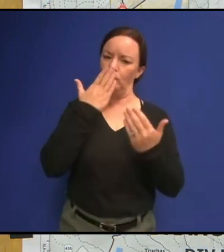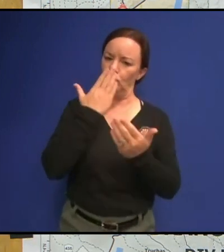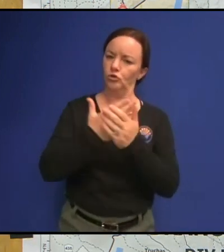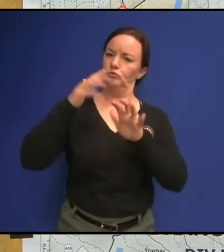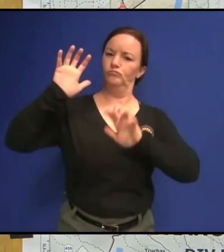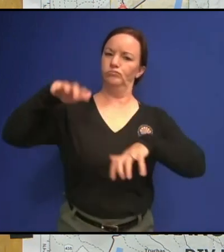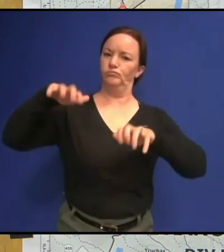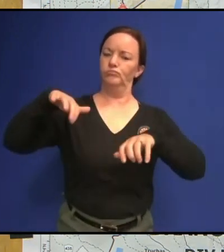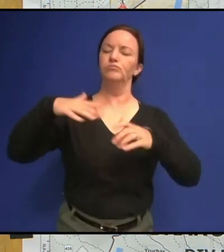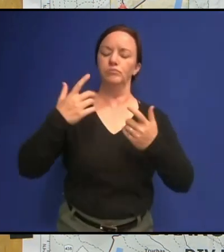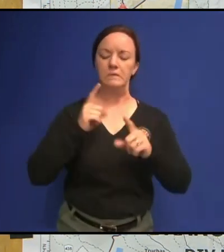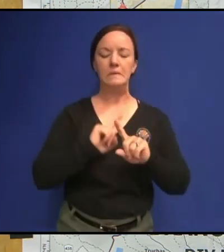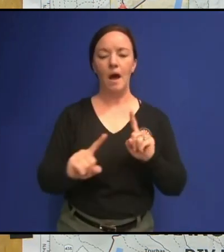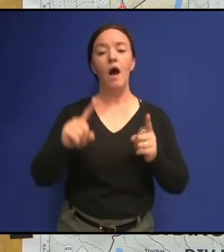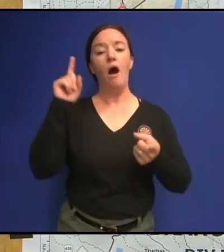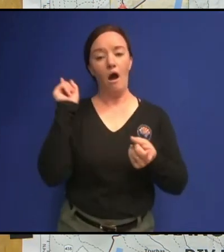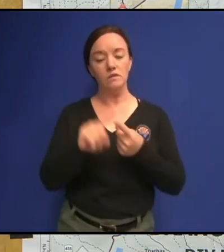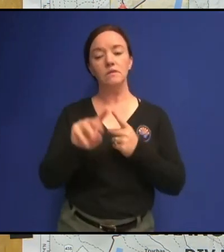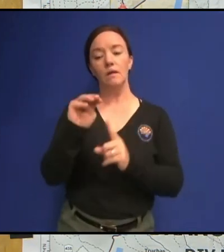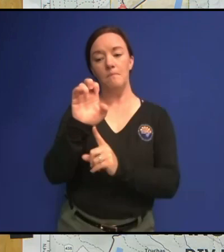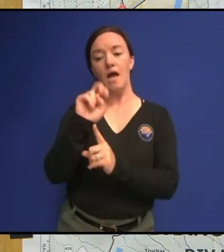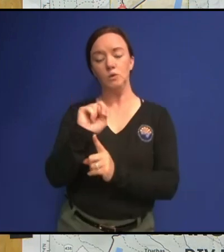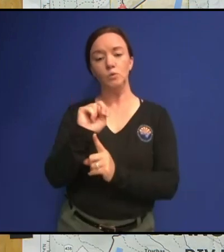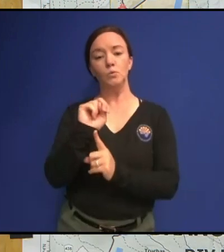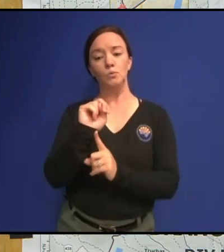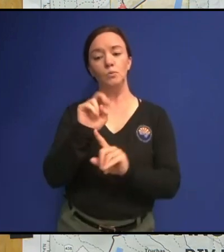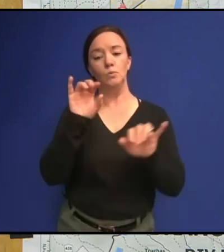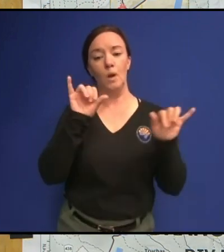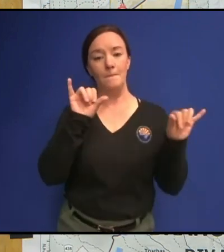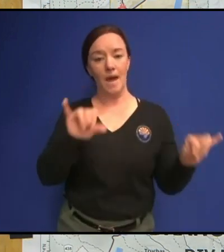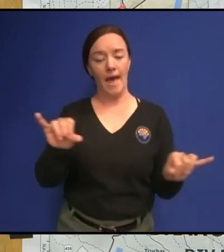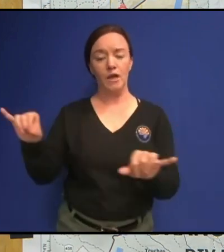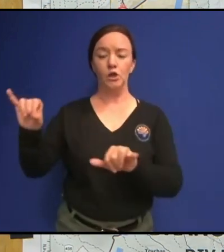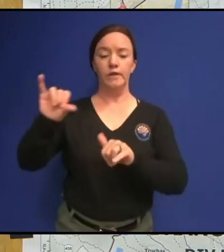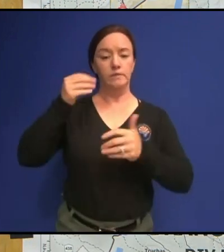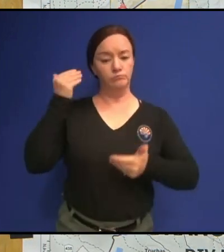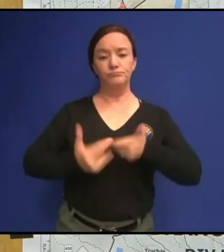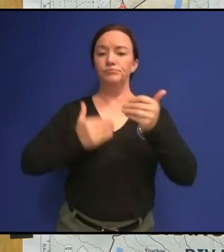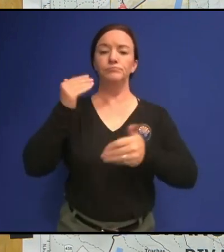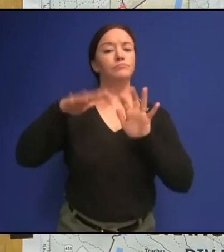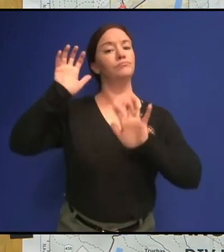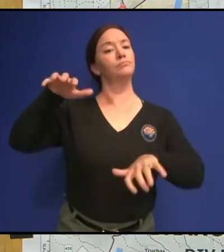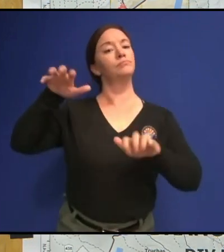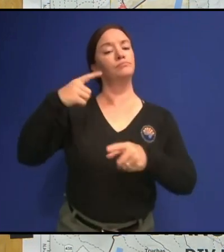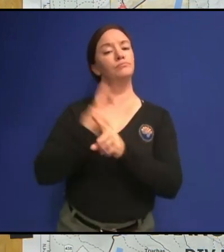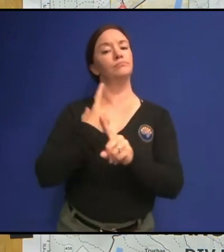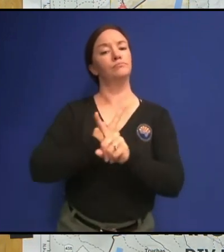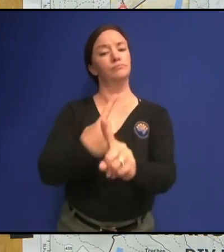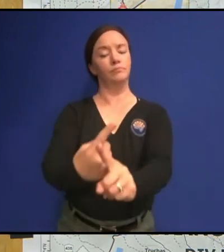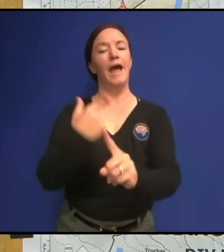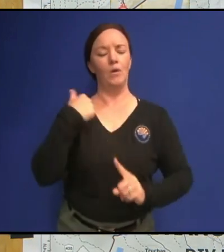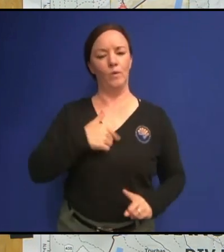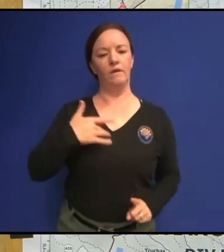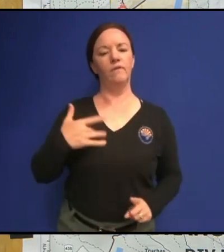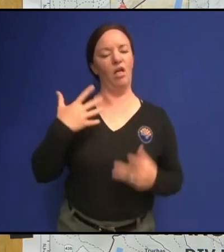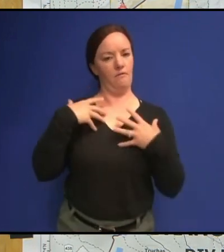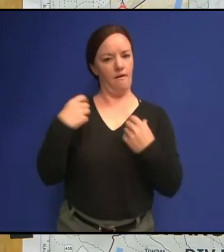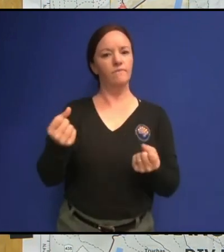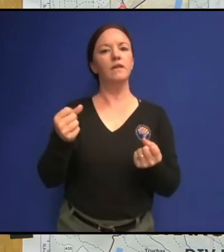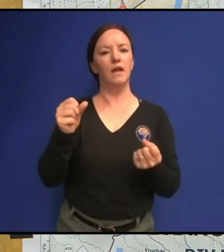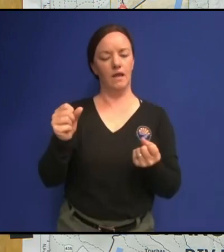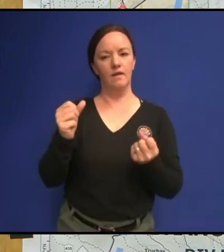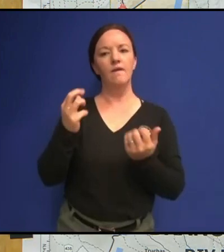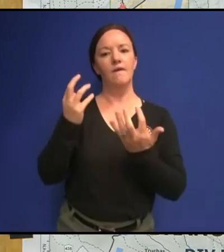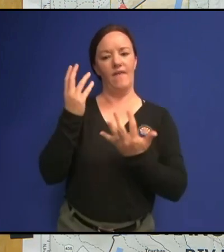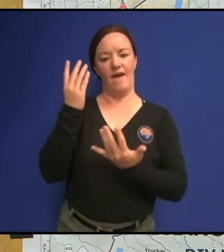such time as that monsoonal pattern is well established and we're certain that the fire's northern progression down in that